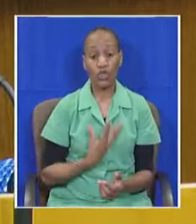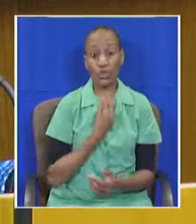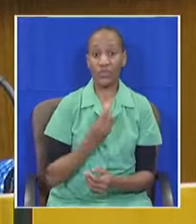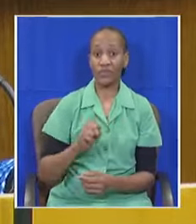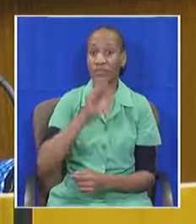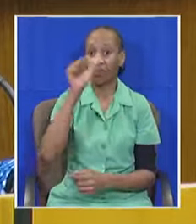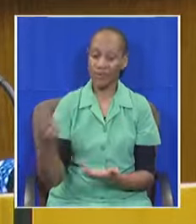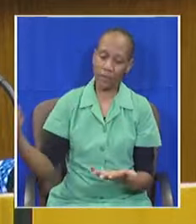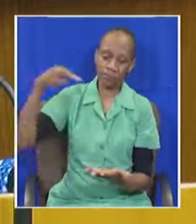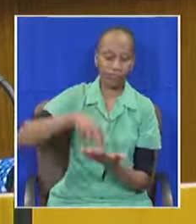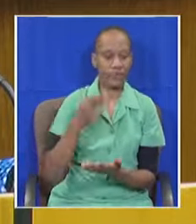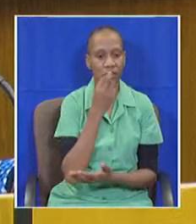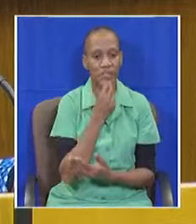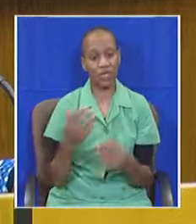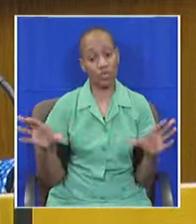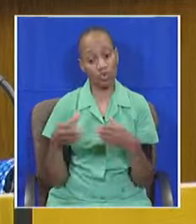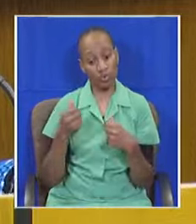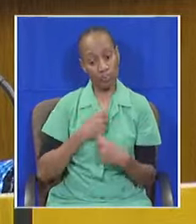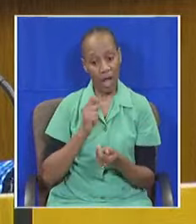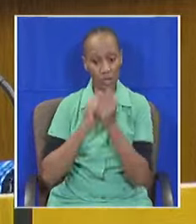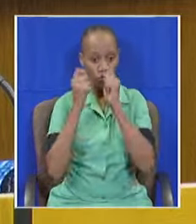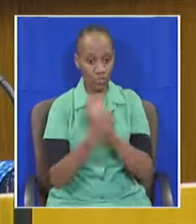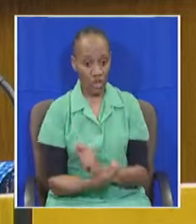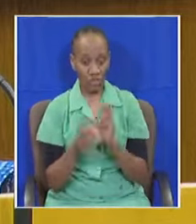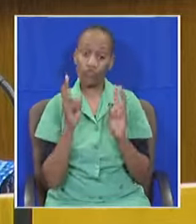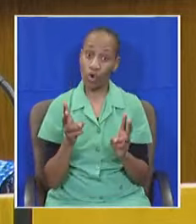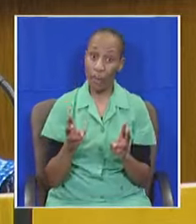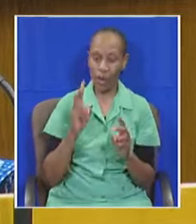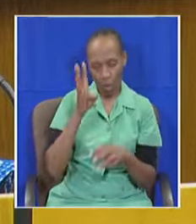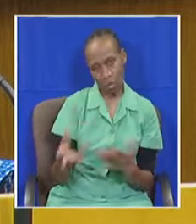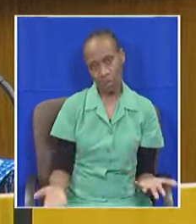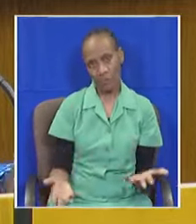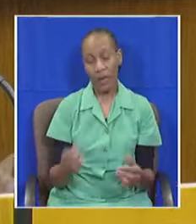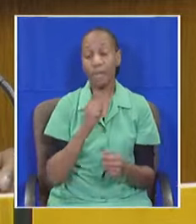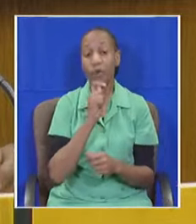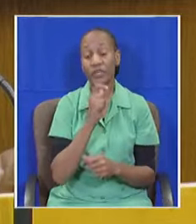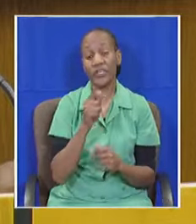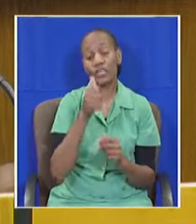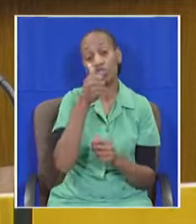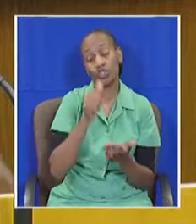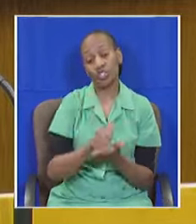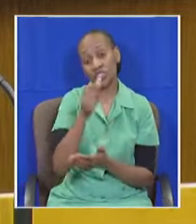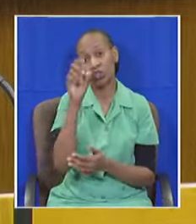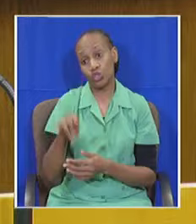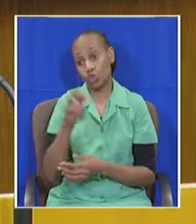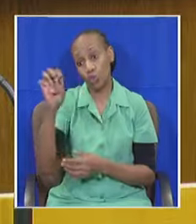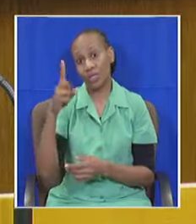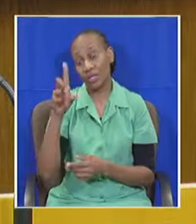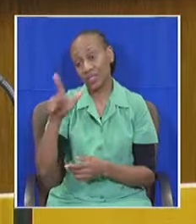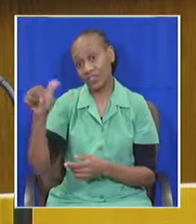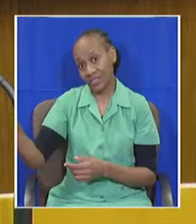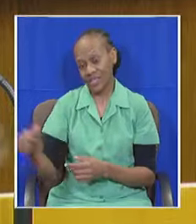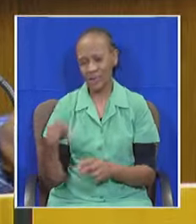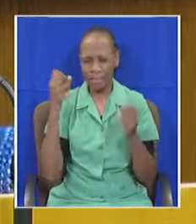rose up and said, our generation will change the status quo. On the morning of June 16, 1976, thousands of